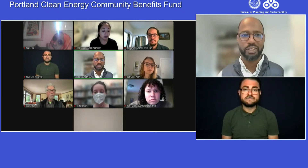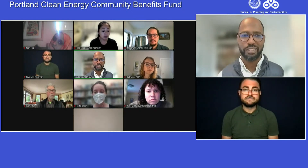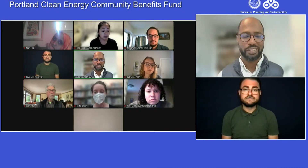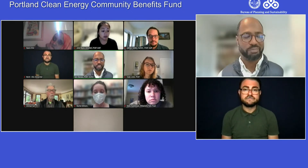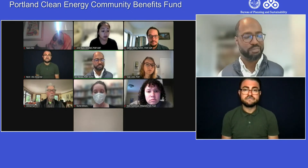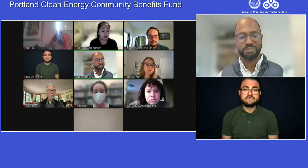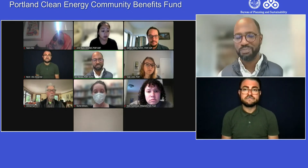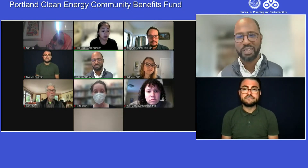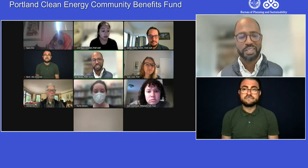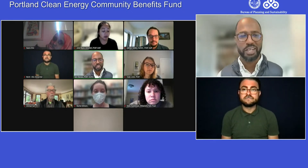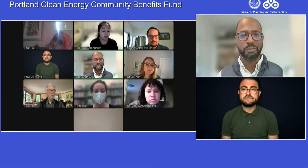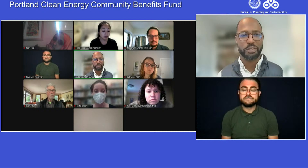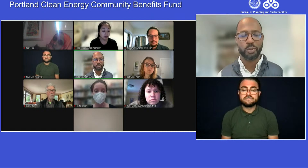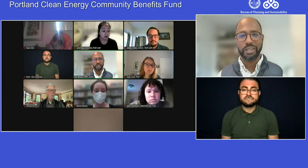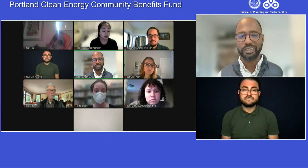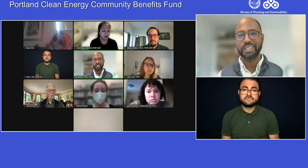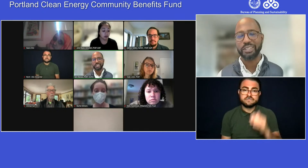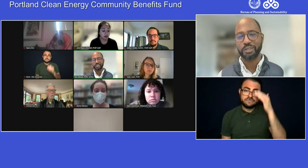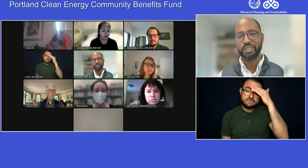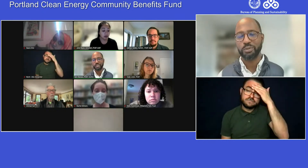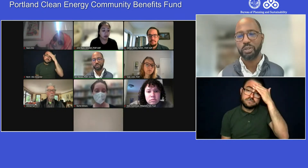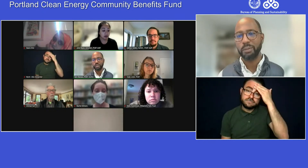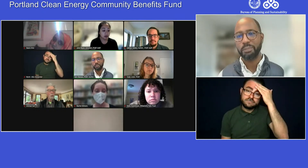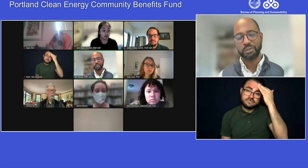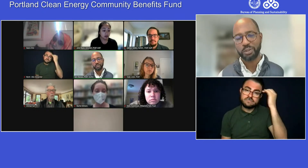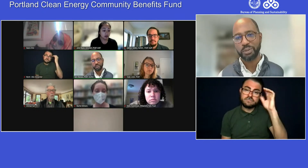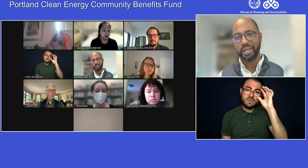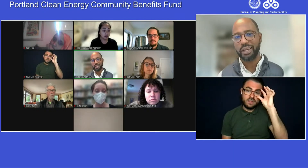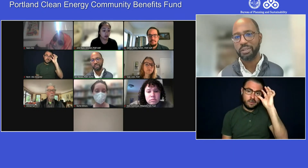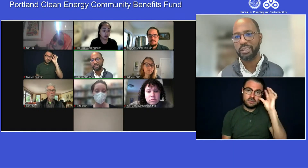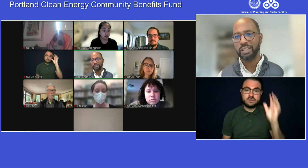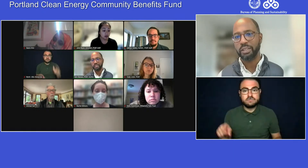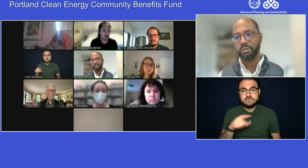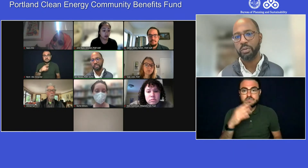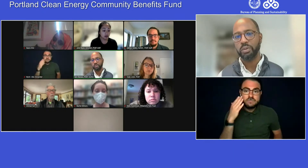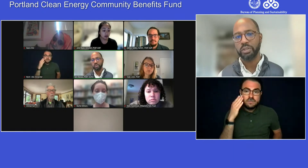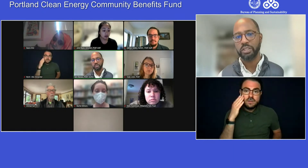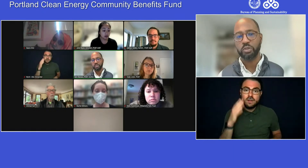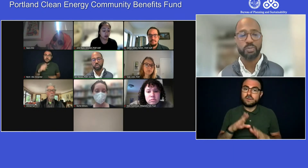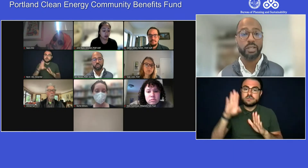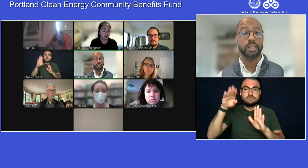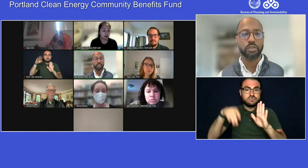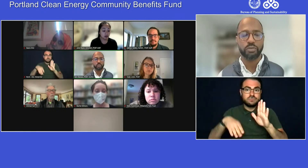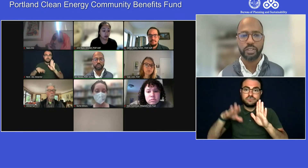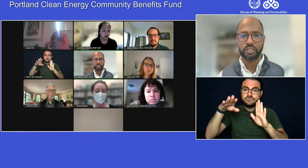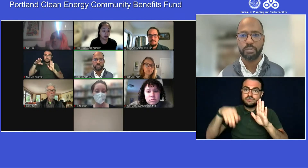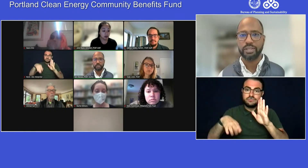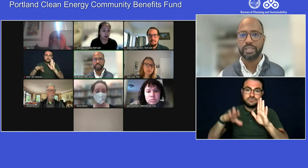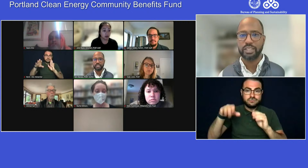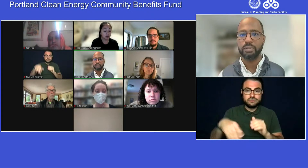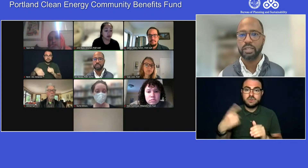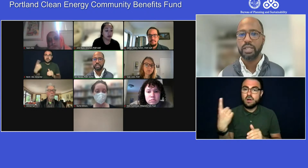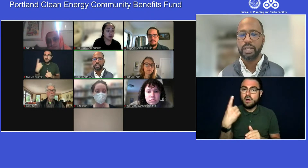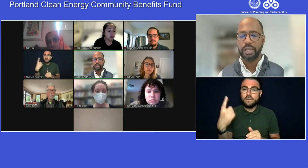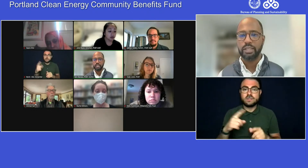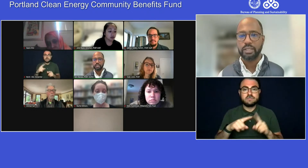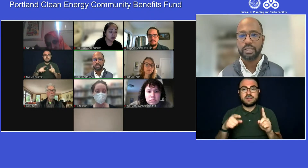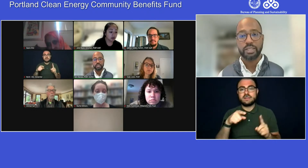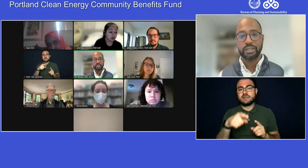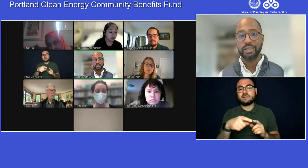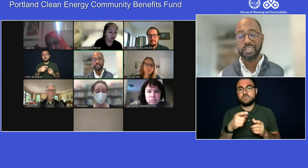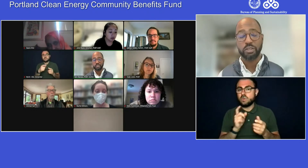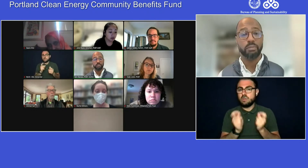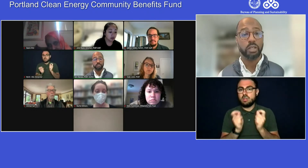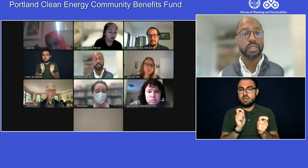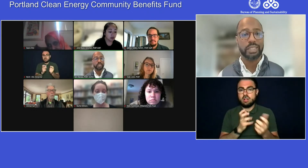know, the economy is a wild thing, and so things will go up, things will go down, and we will continue to respond to that. This reflects our best estimate,